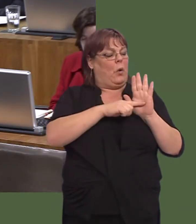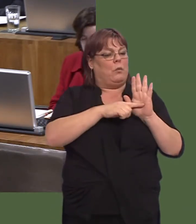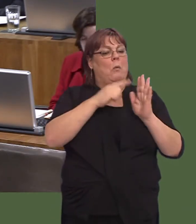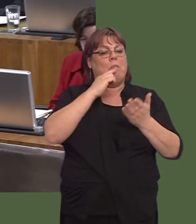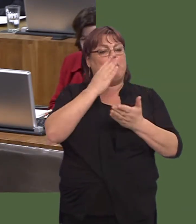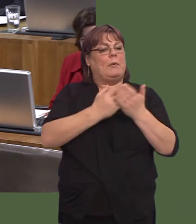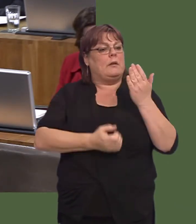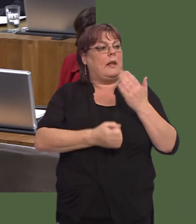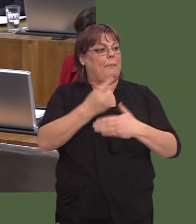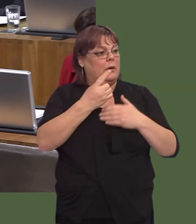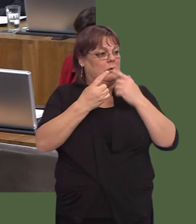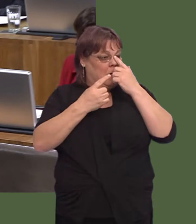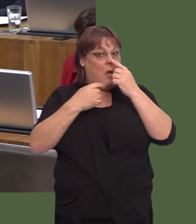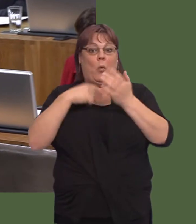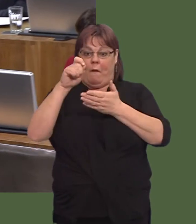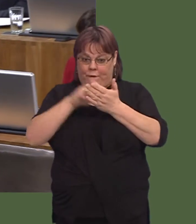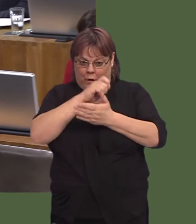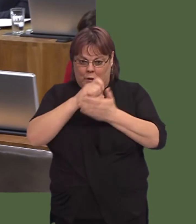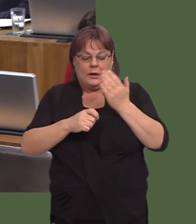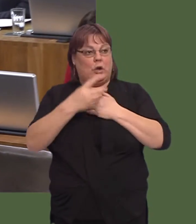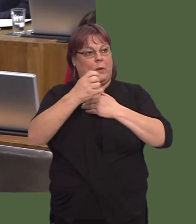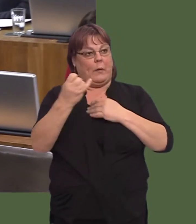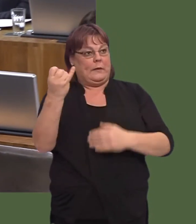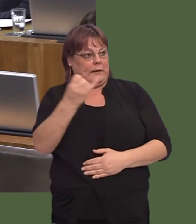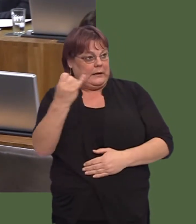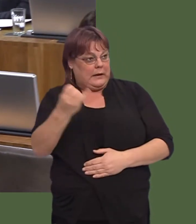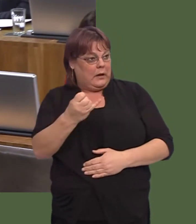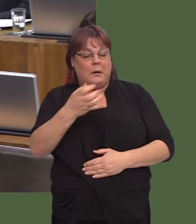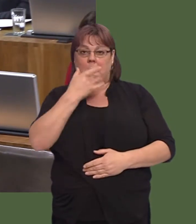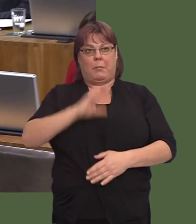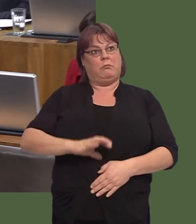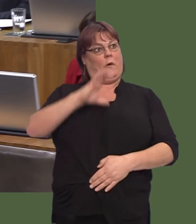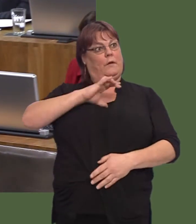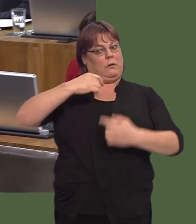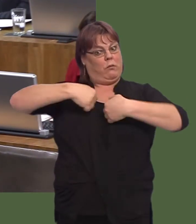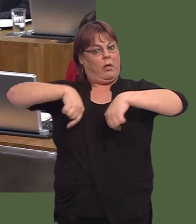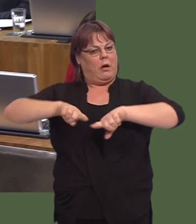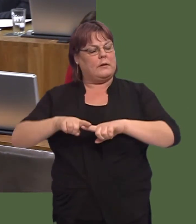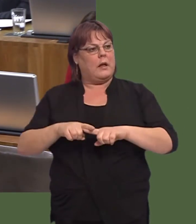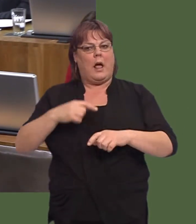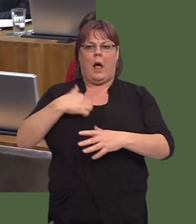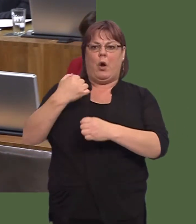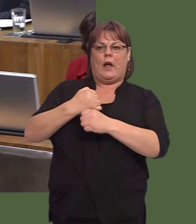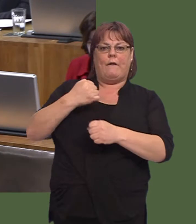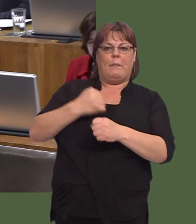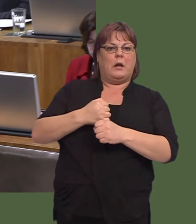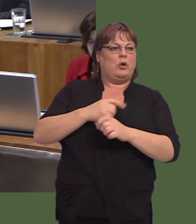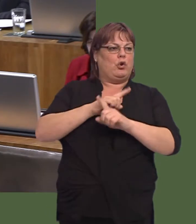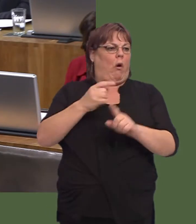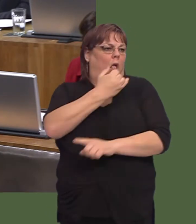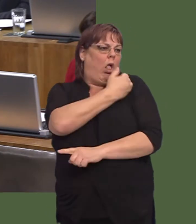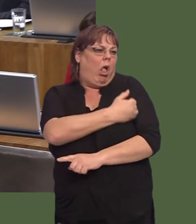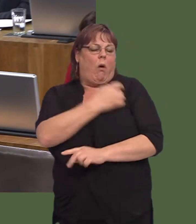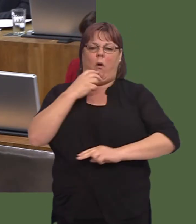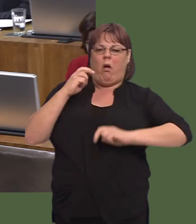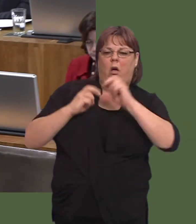2016. We got back into power in 2016. The people of Wales trusted us to do that. Far from being ineffective, far from being a government where people constantly